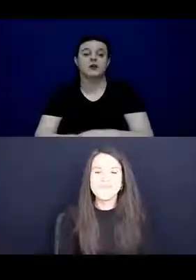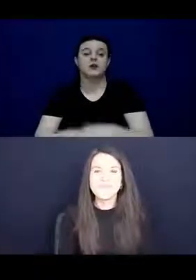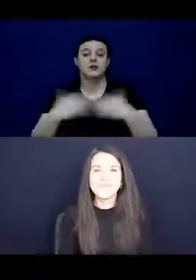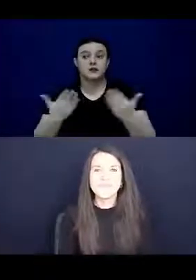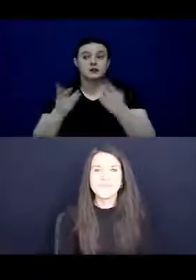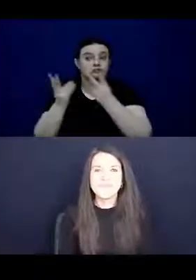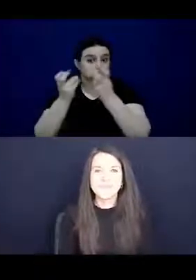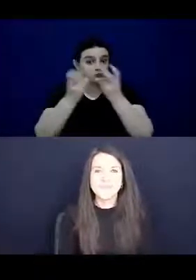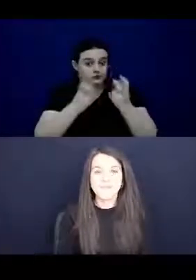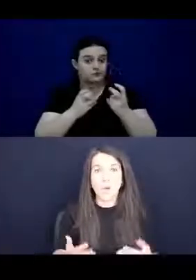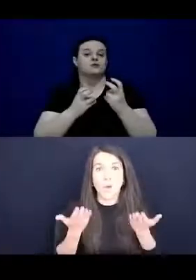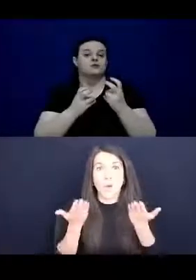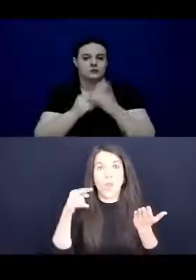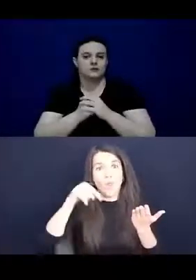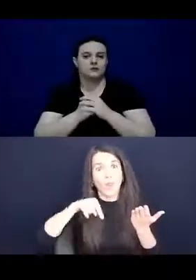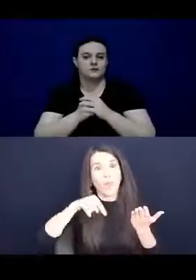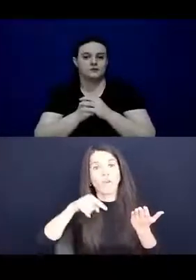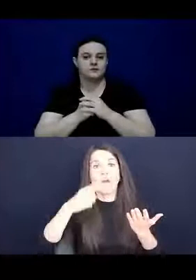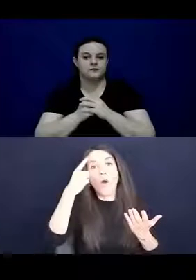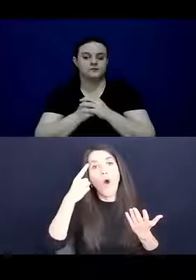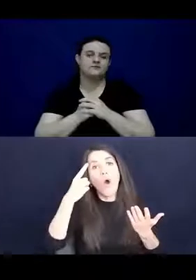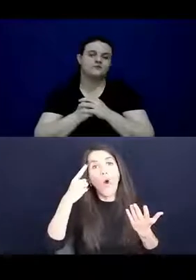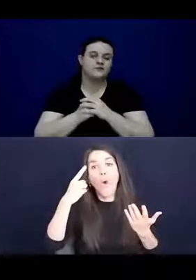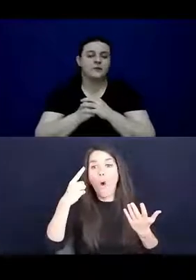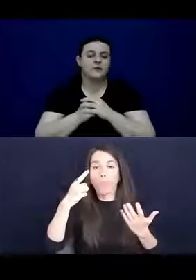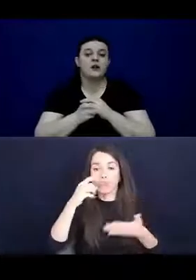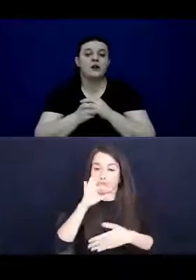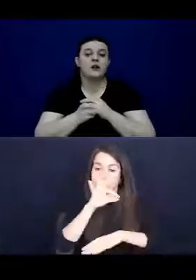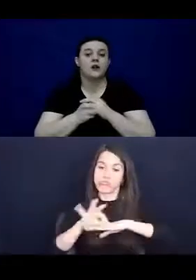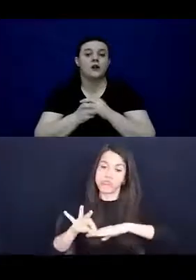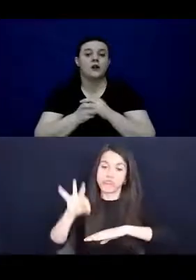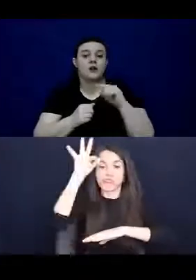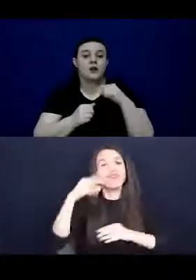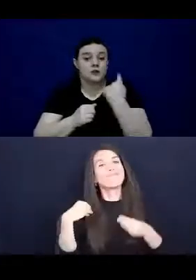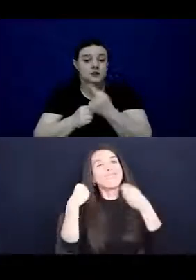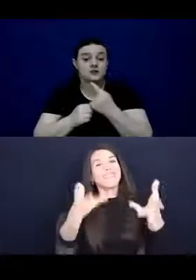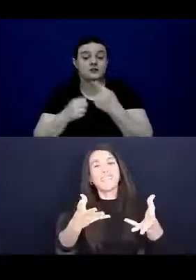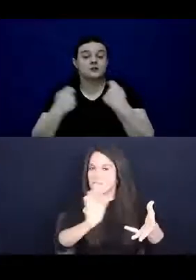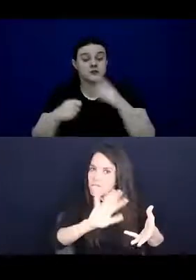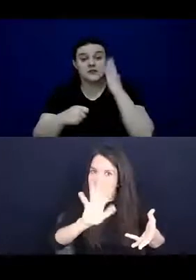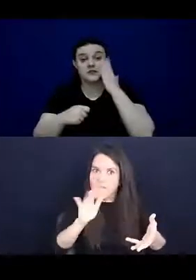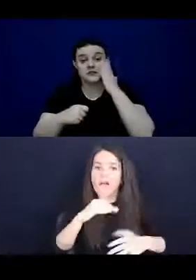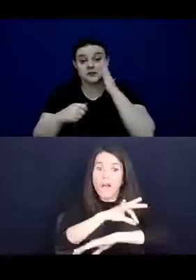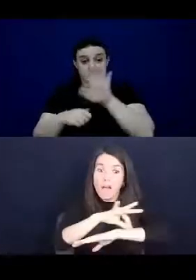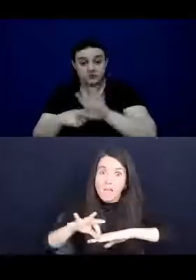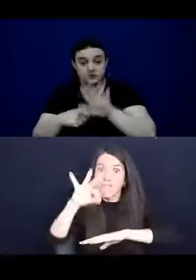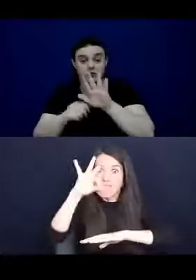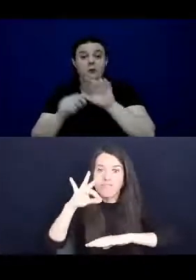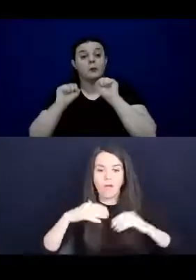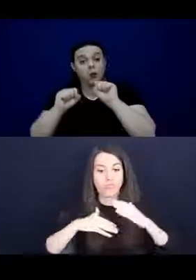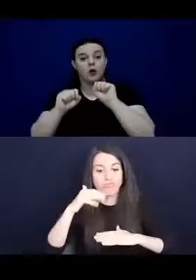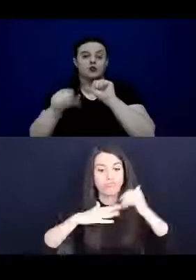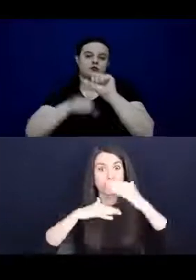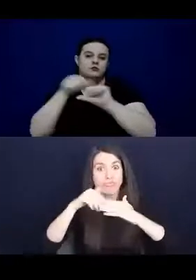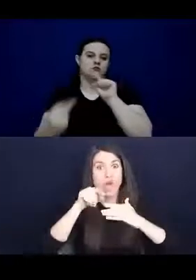one interface device that everyone must use. It's an interface that can be customized to individuals.